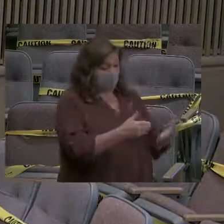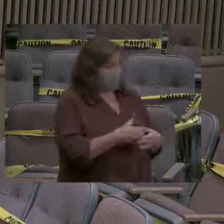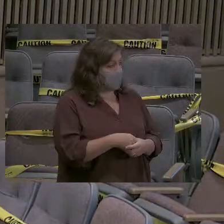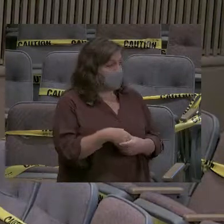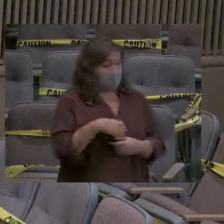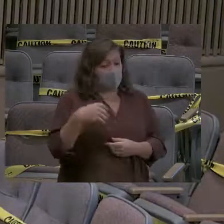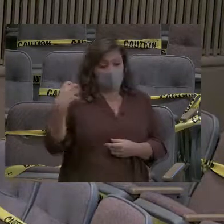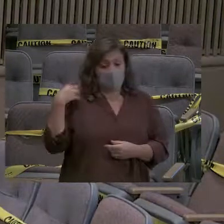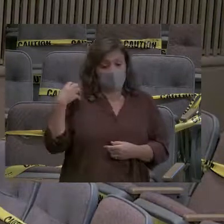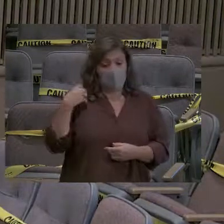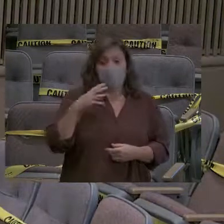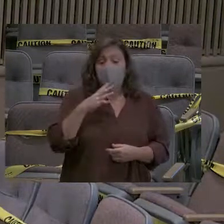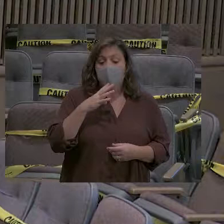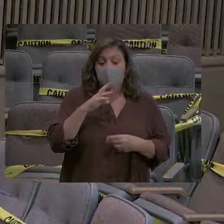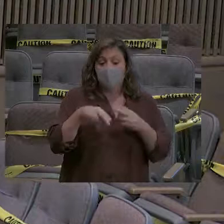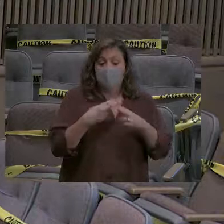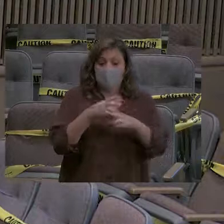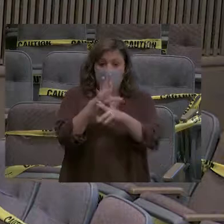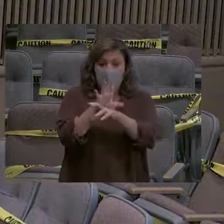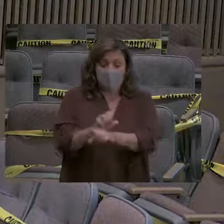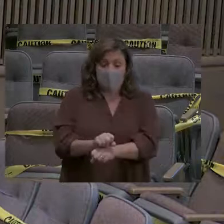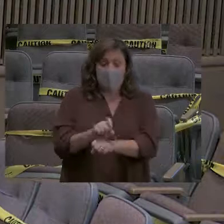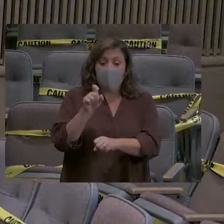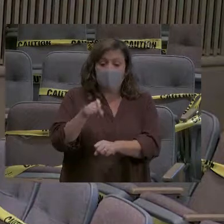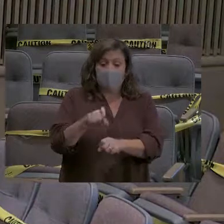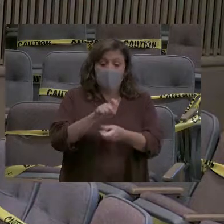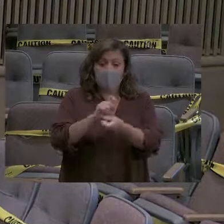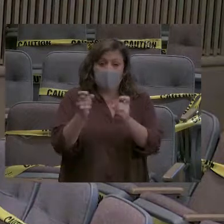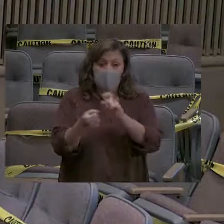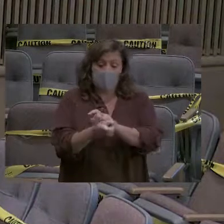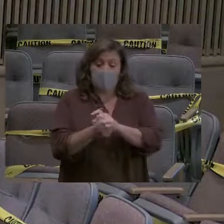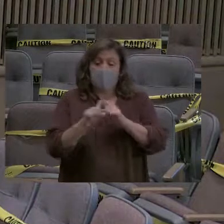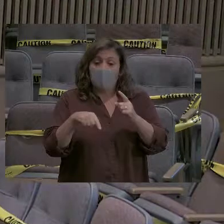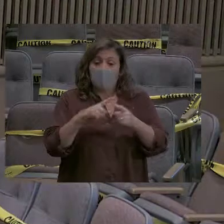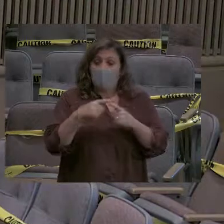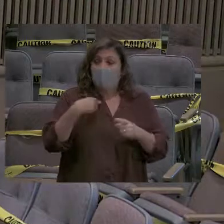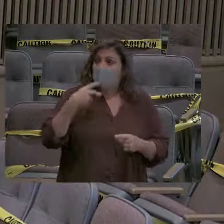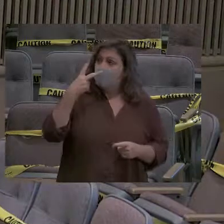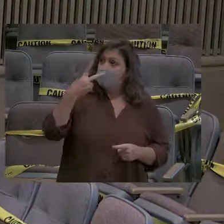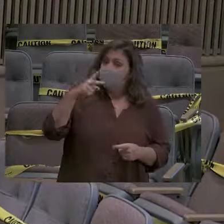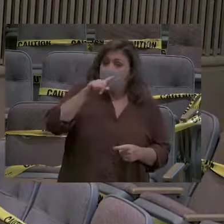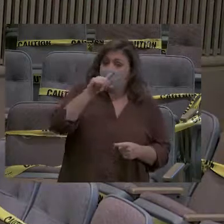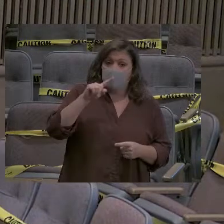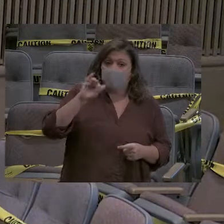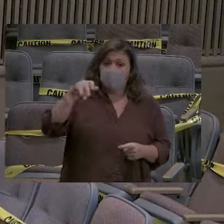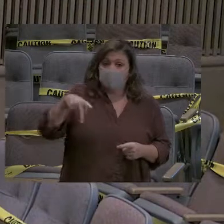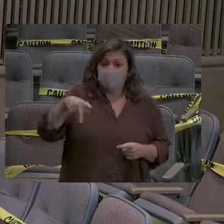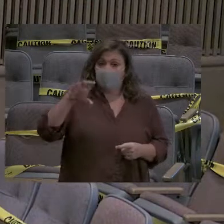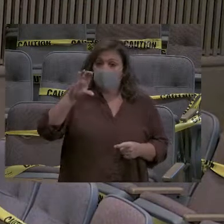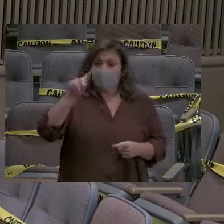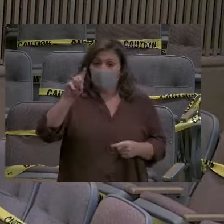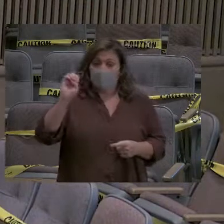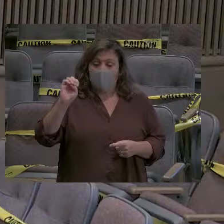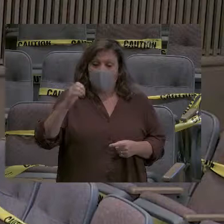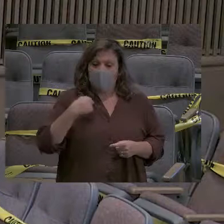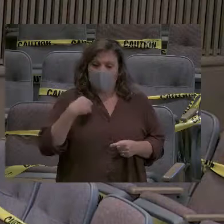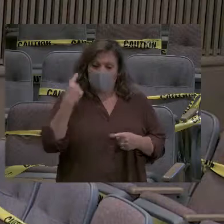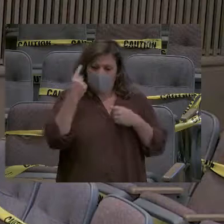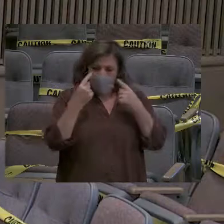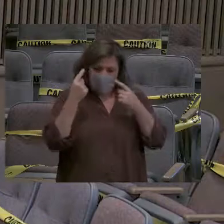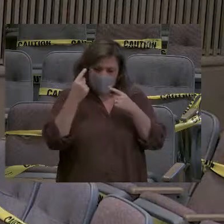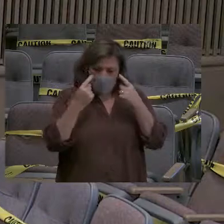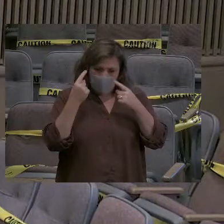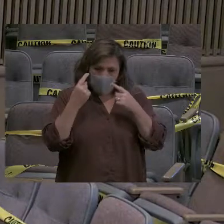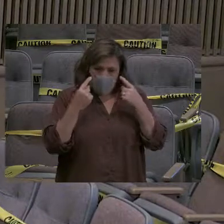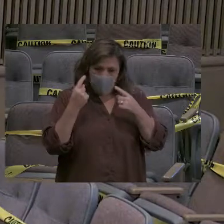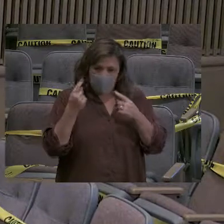Chairman mentioned habits have to change. When I see the zip code chart, you know, it makes me wonder